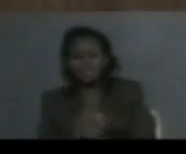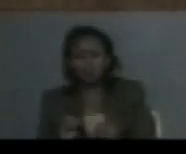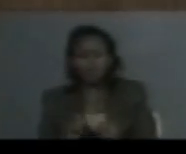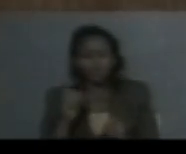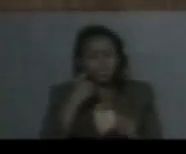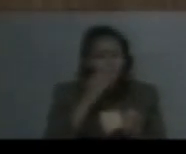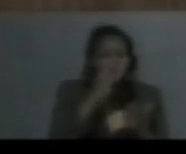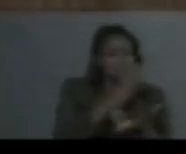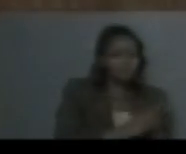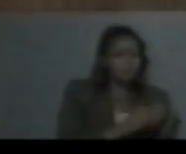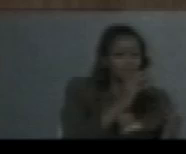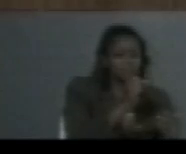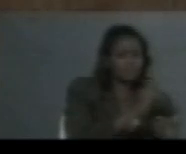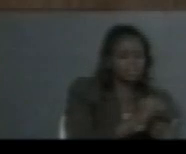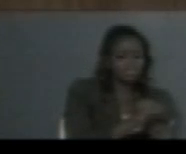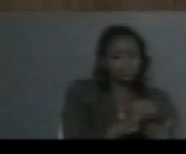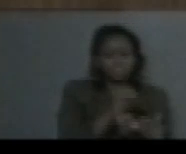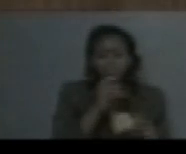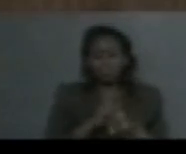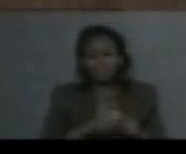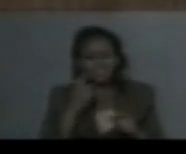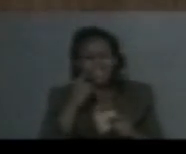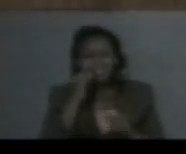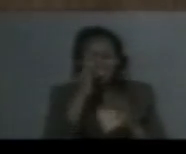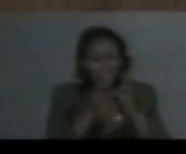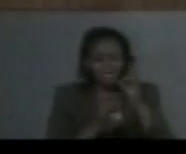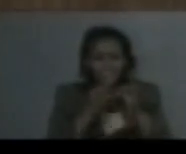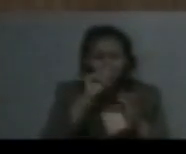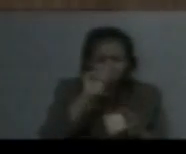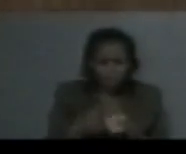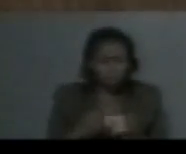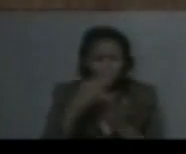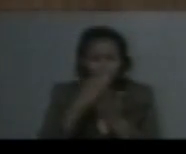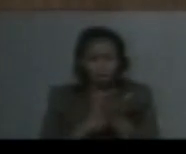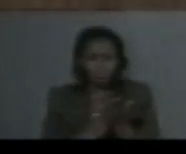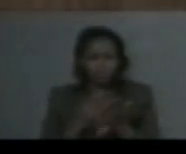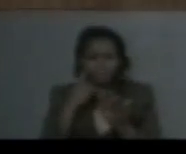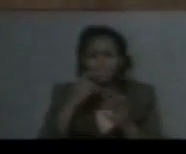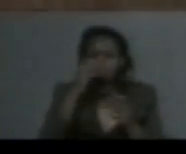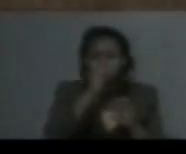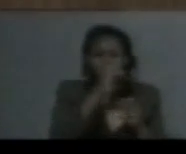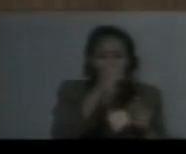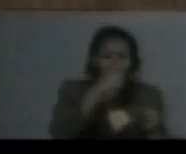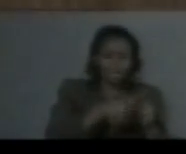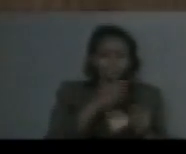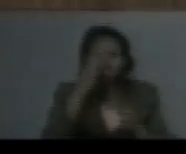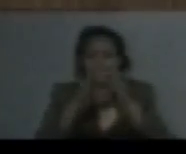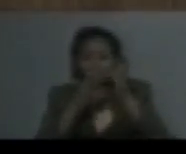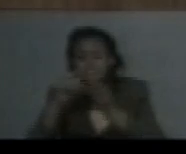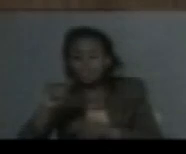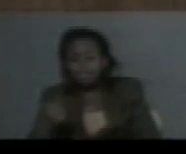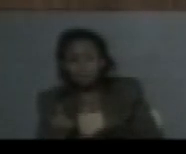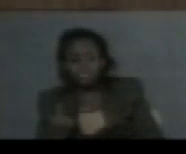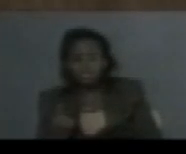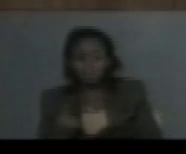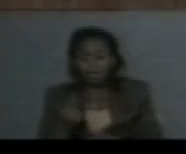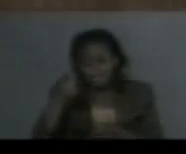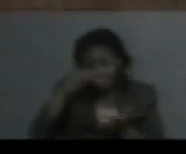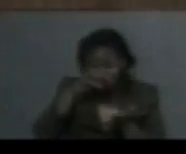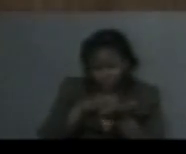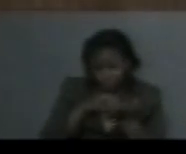50. But when you see 33,000 forms, then it is 50 times 33,000. And in a